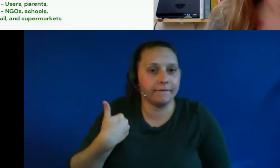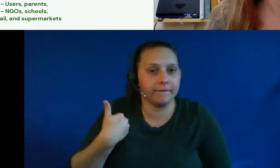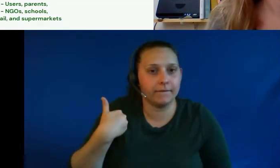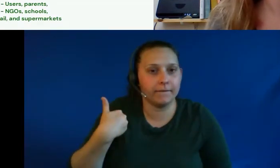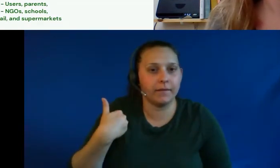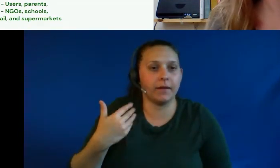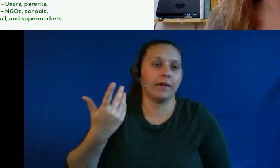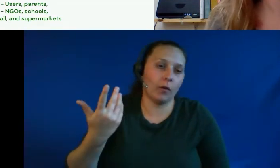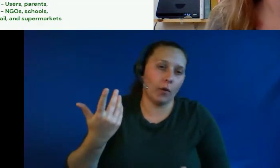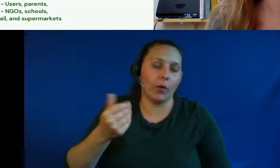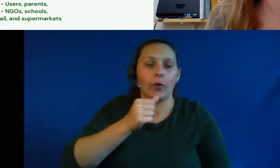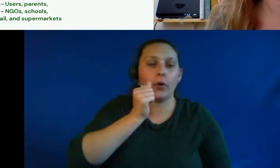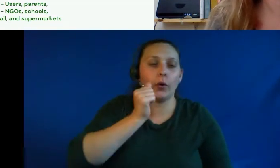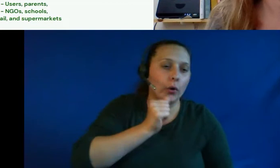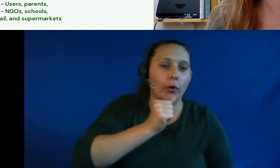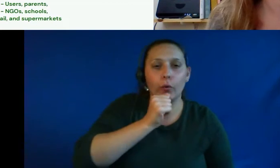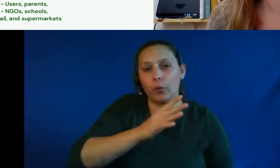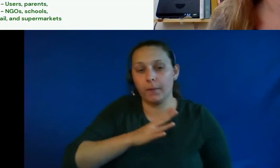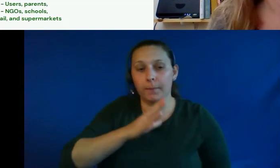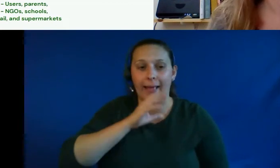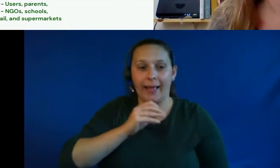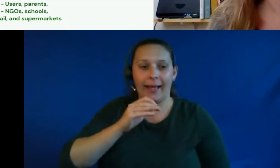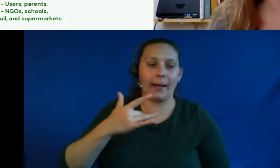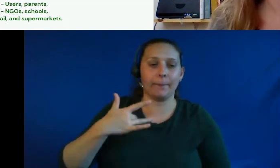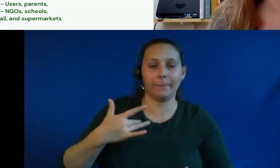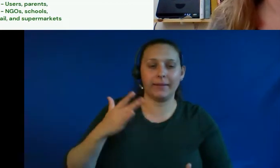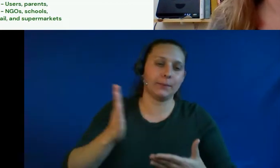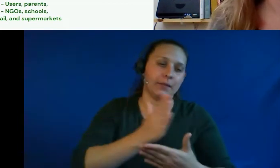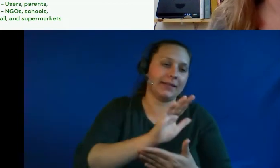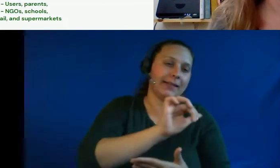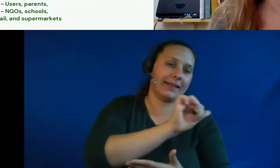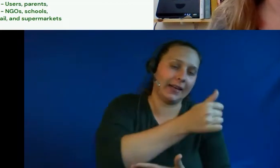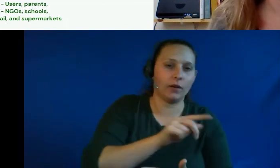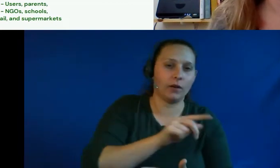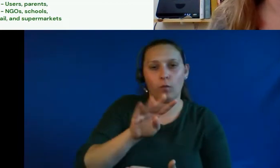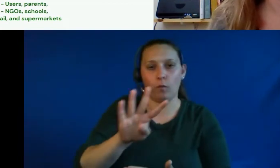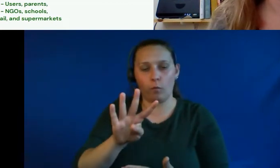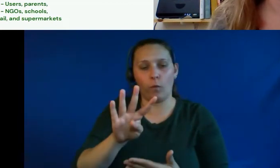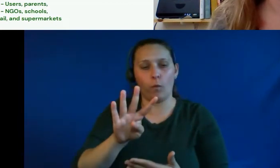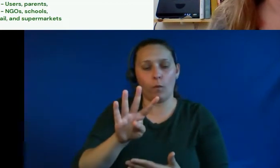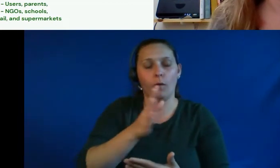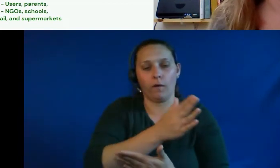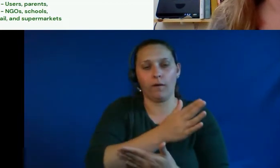and women between the ages of 10 to 24 years from low to middle income class.